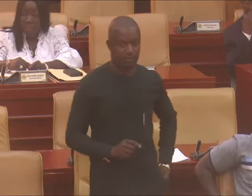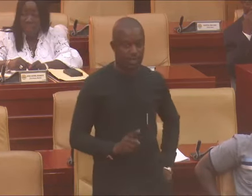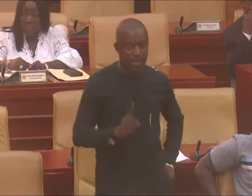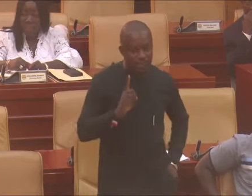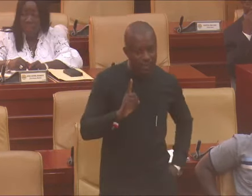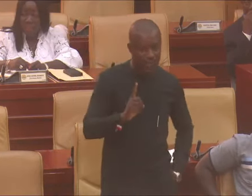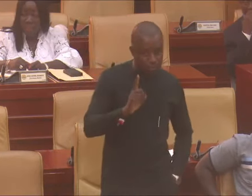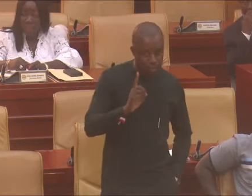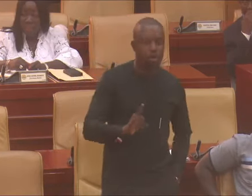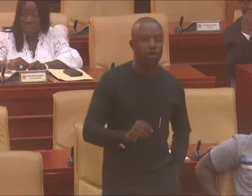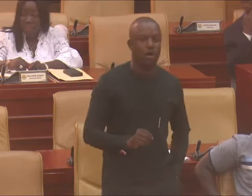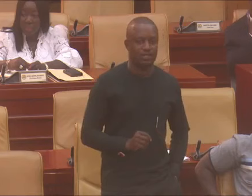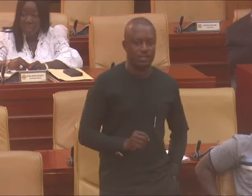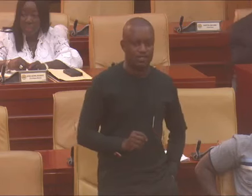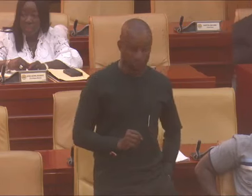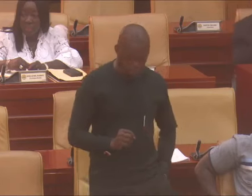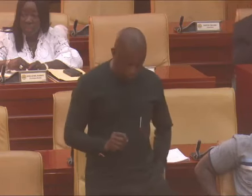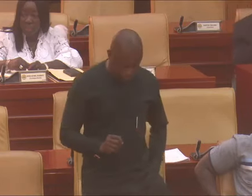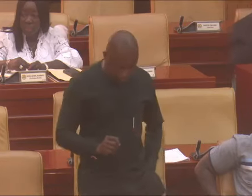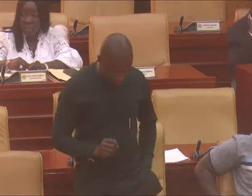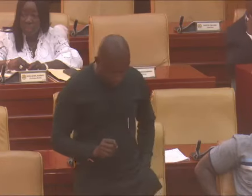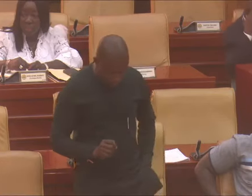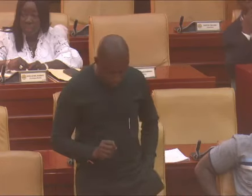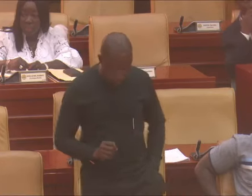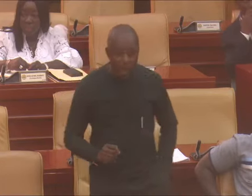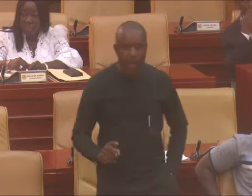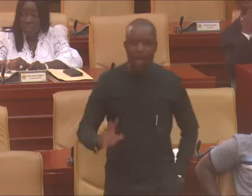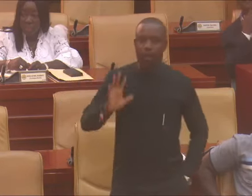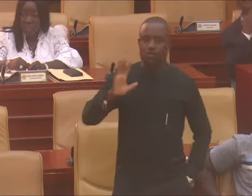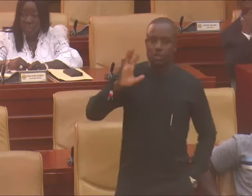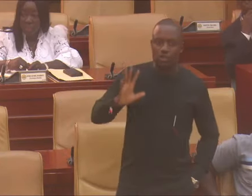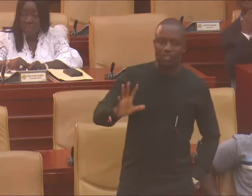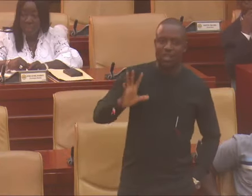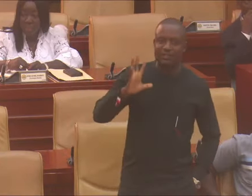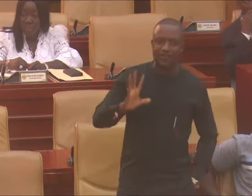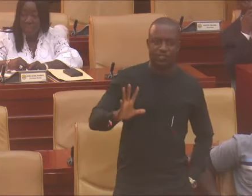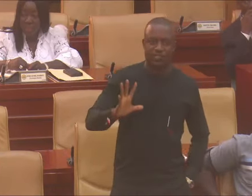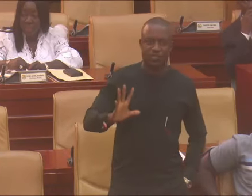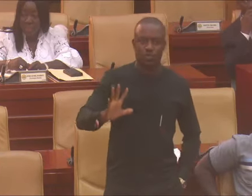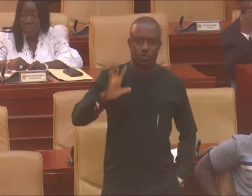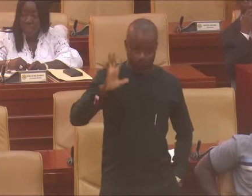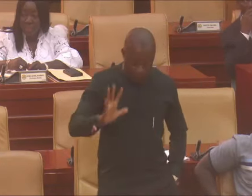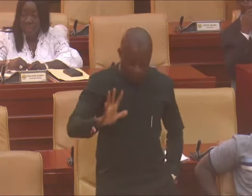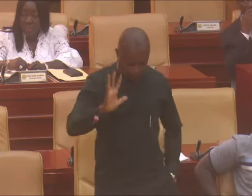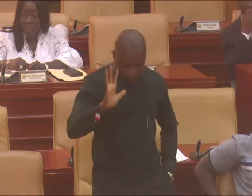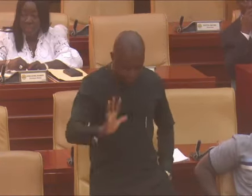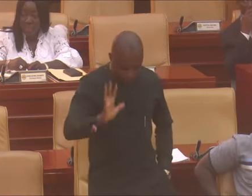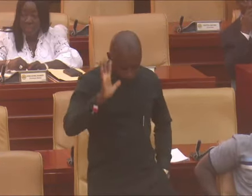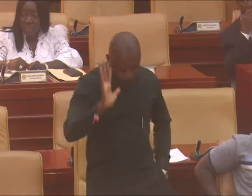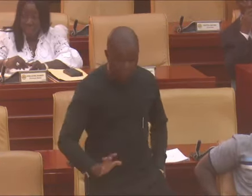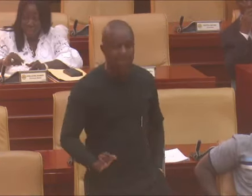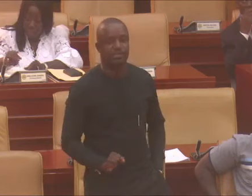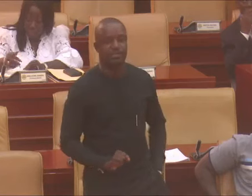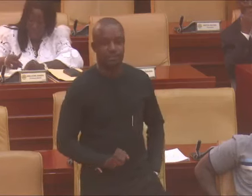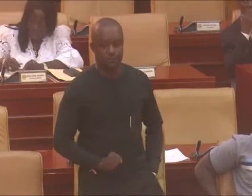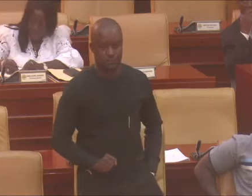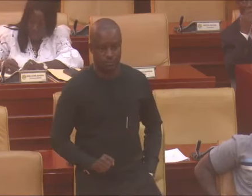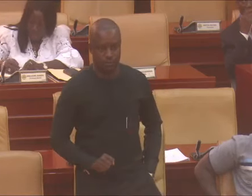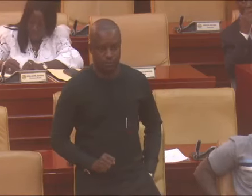that I think I should draw our attention to. Our total deficit was 44 billion